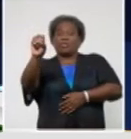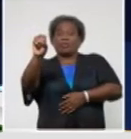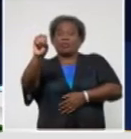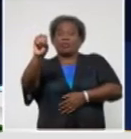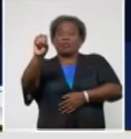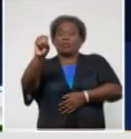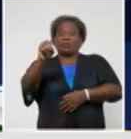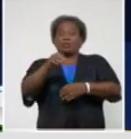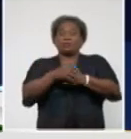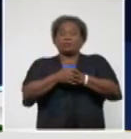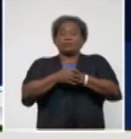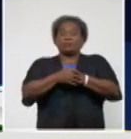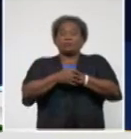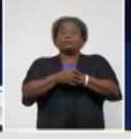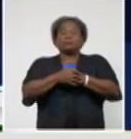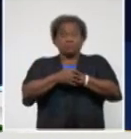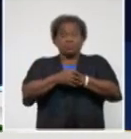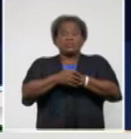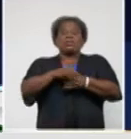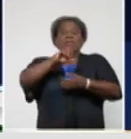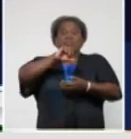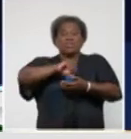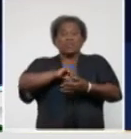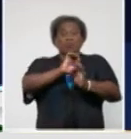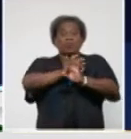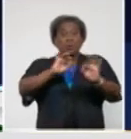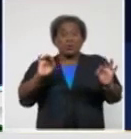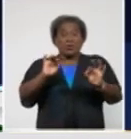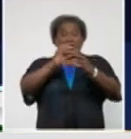675 in the Molecular Immunology Center,